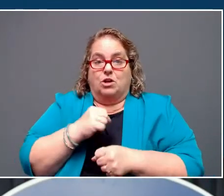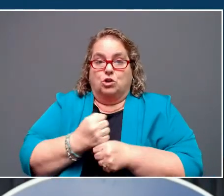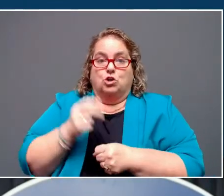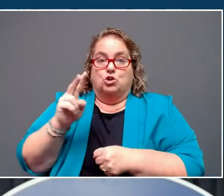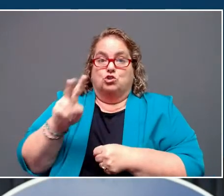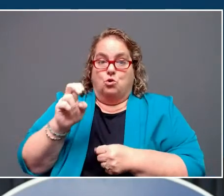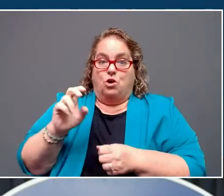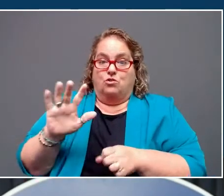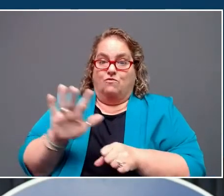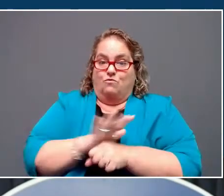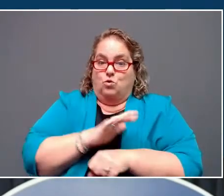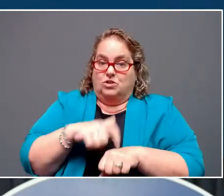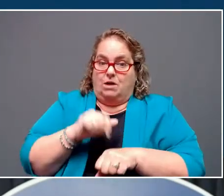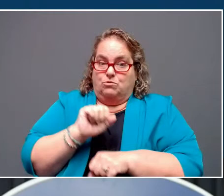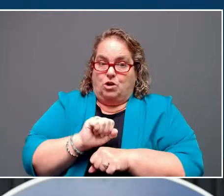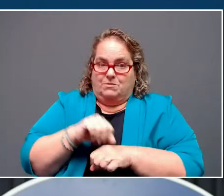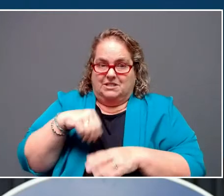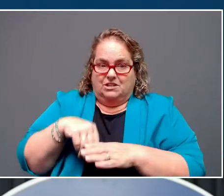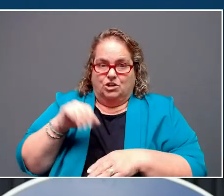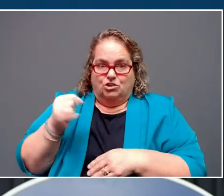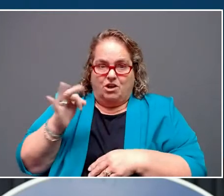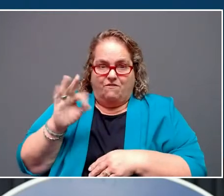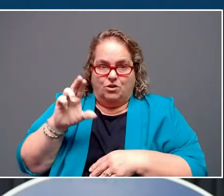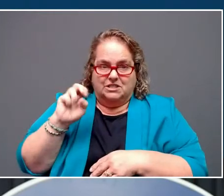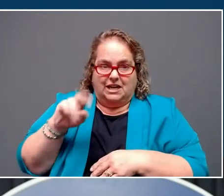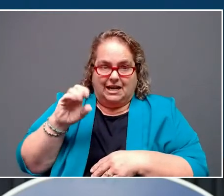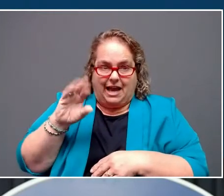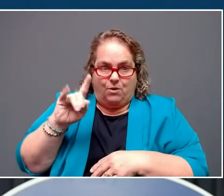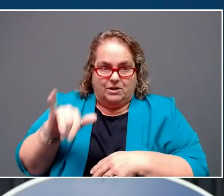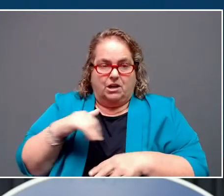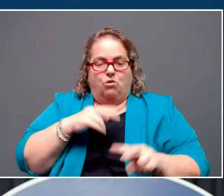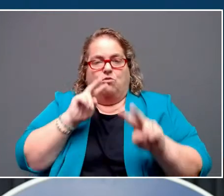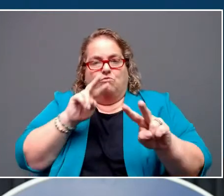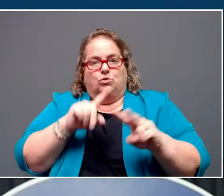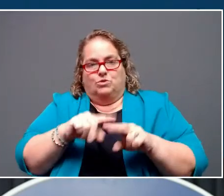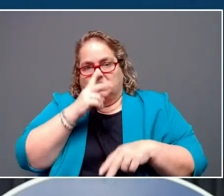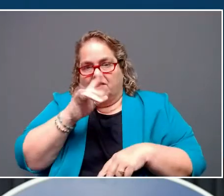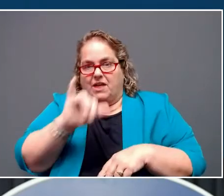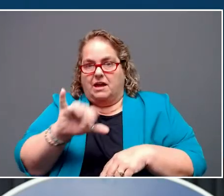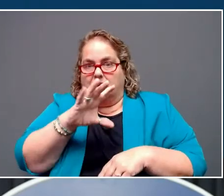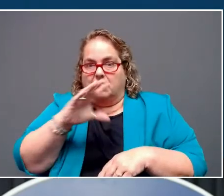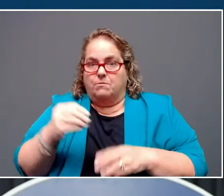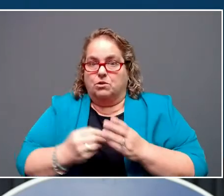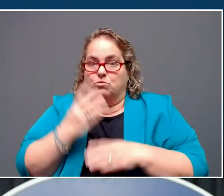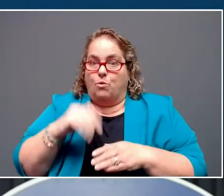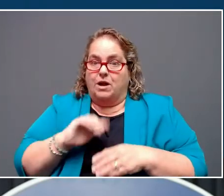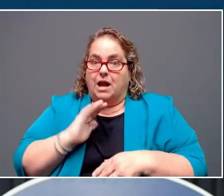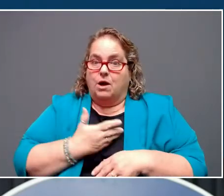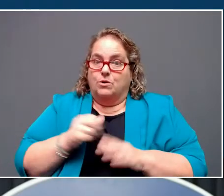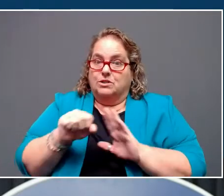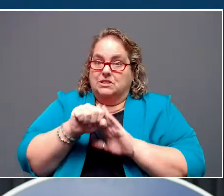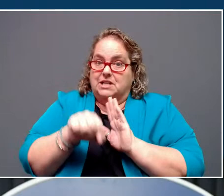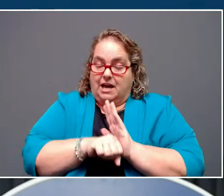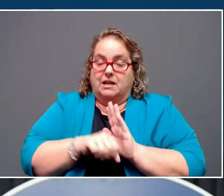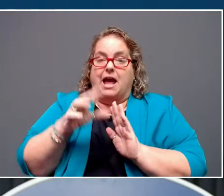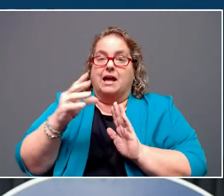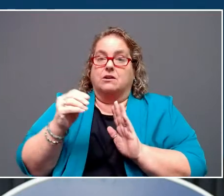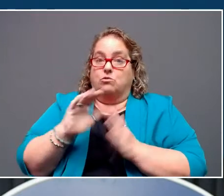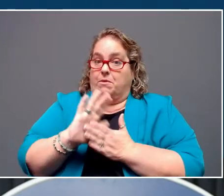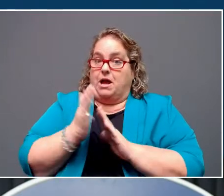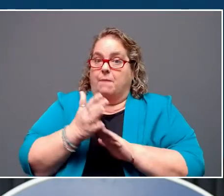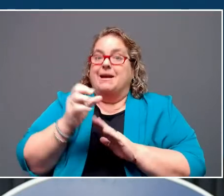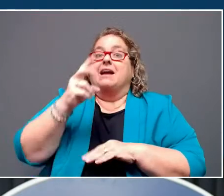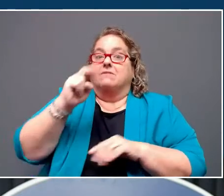Jefferson County. I look forward to seeing this company grow in our state and becoming an even bigger part of our